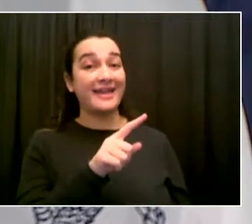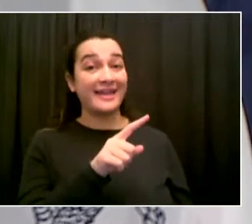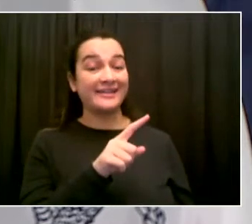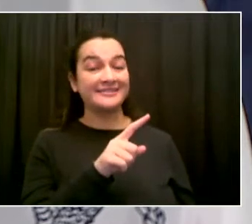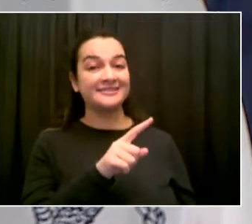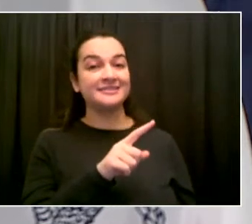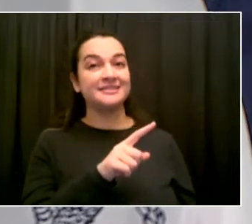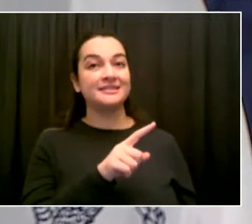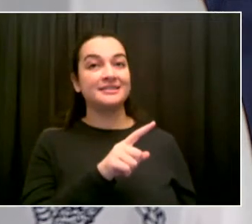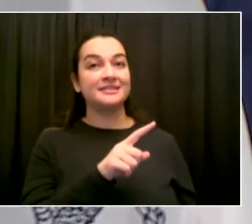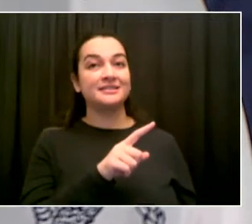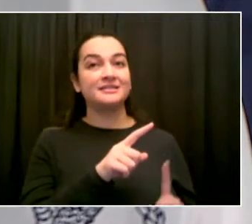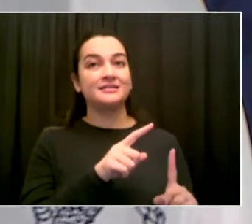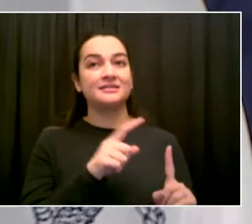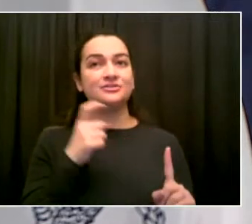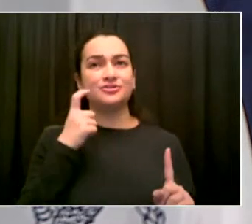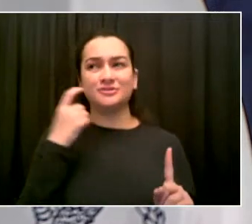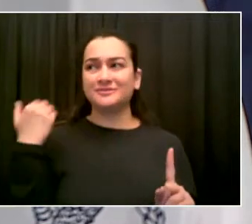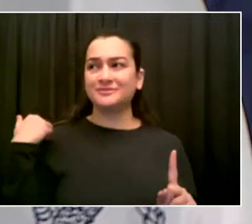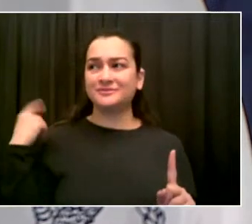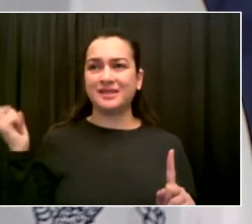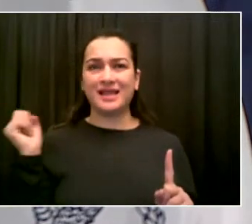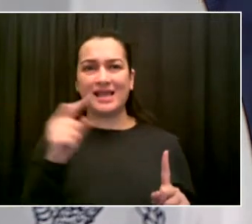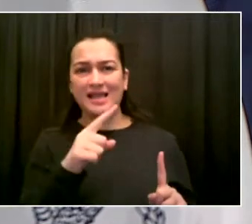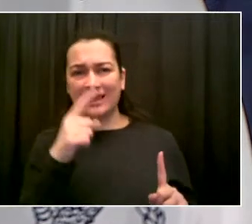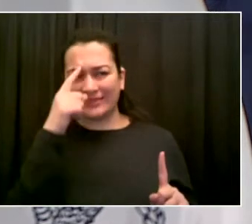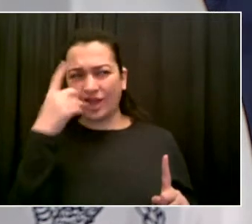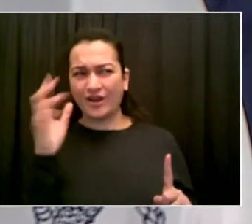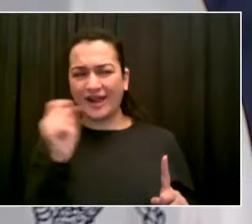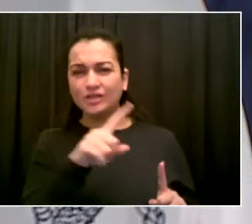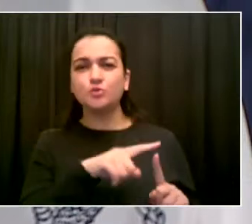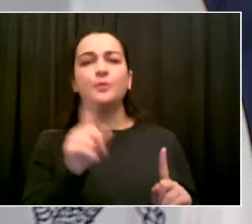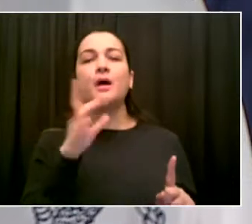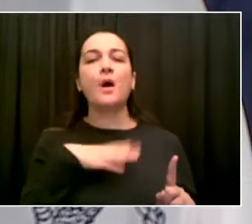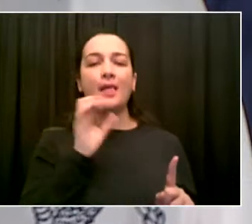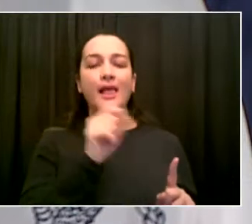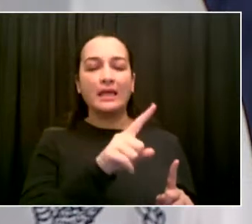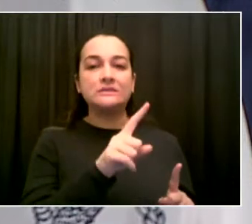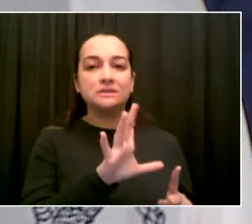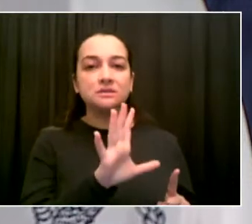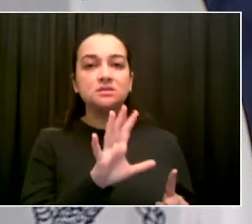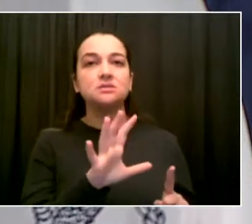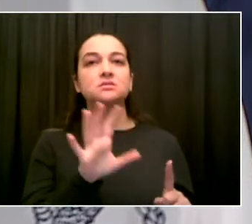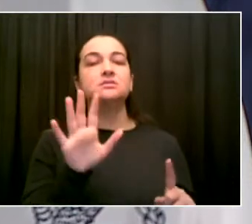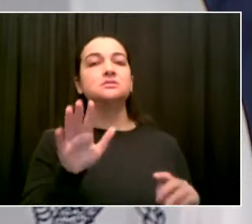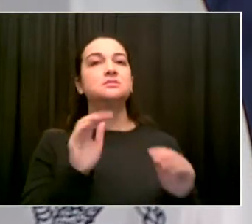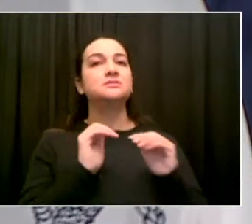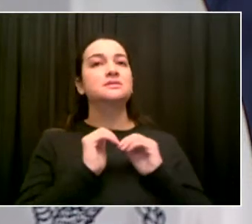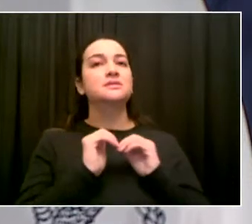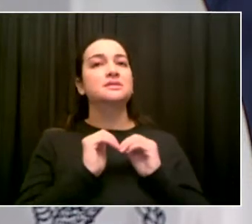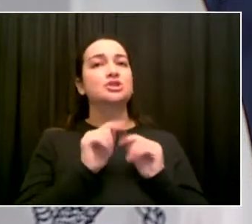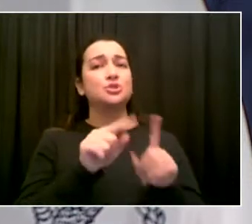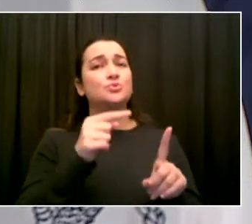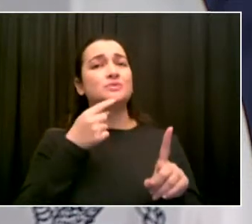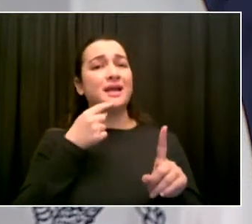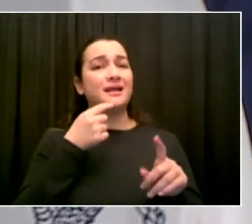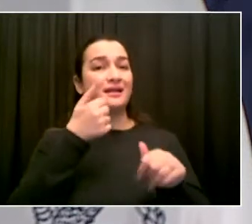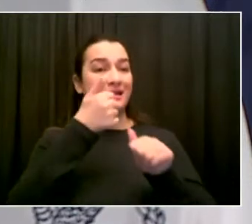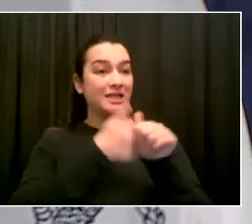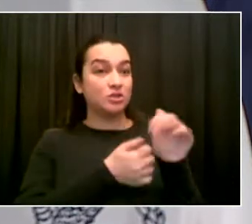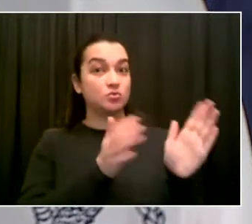but when we're talking about tracing exposure to classrooms, Dr. Verma said that, of course,